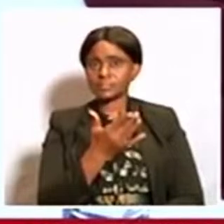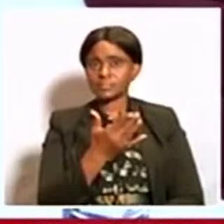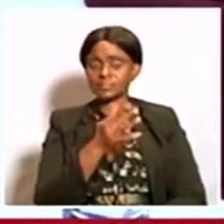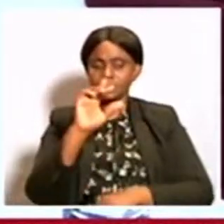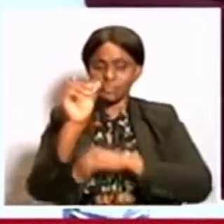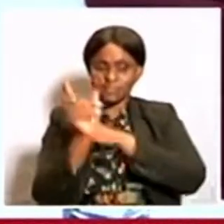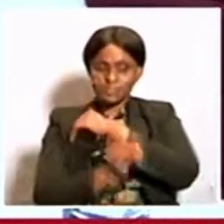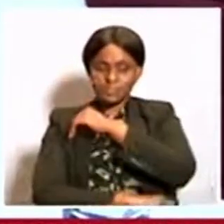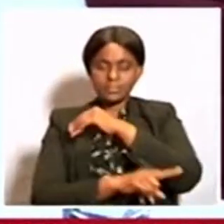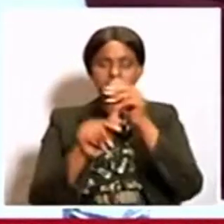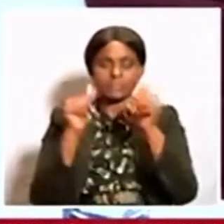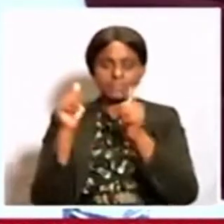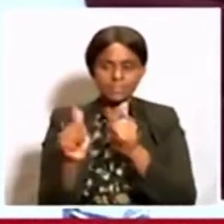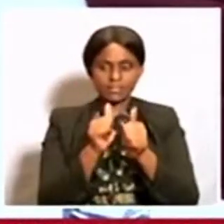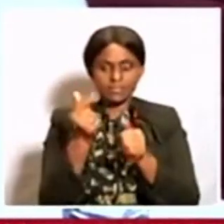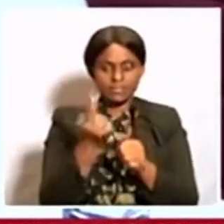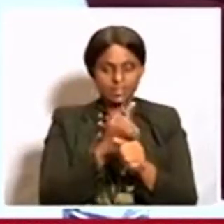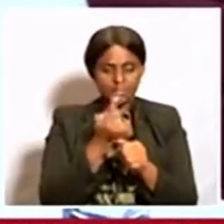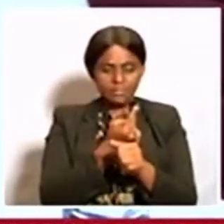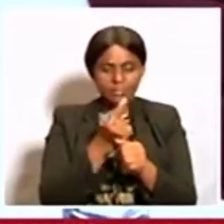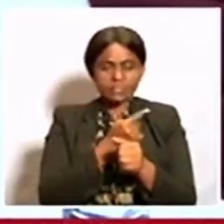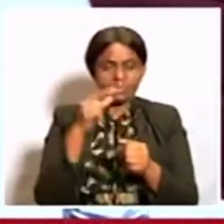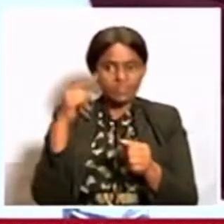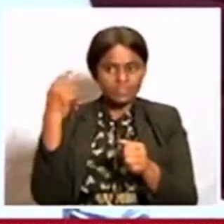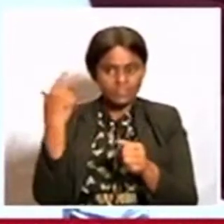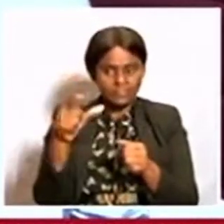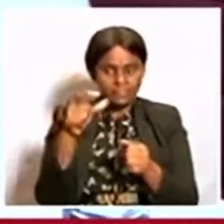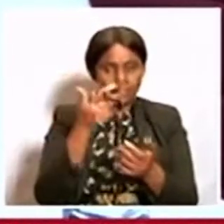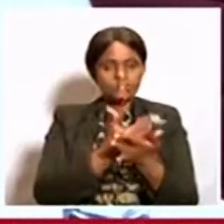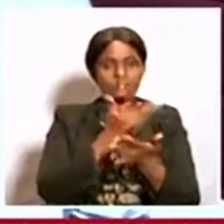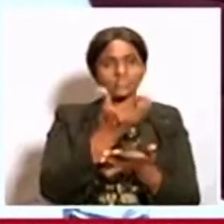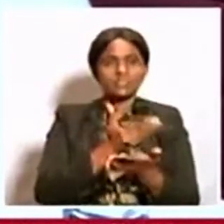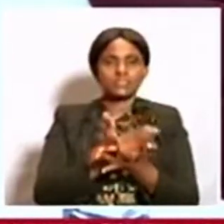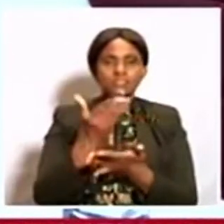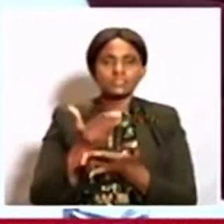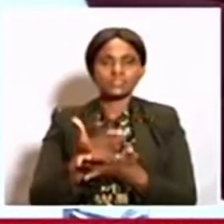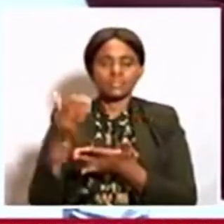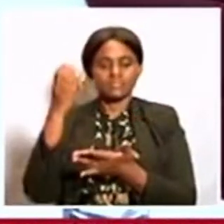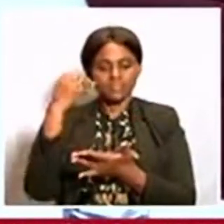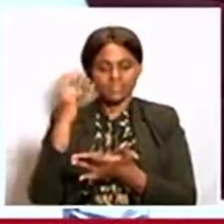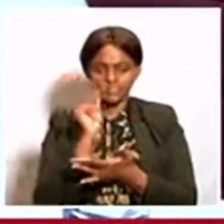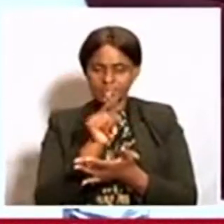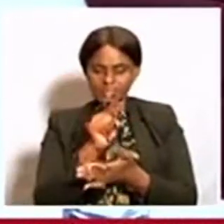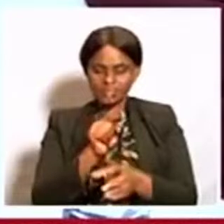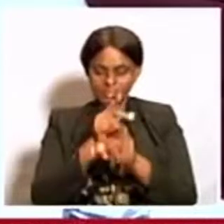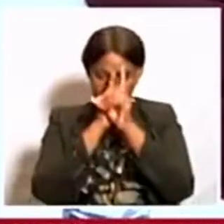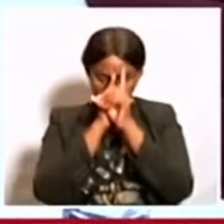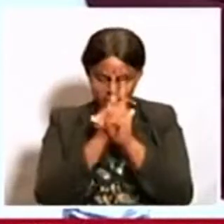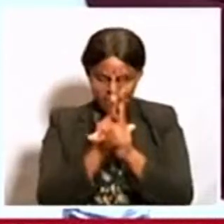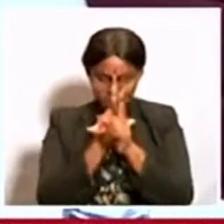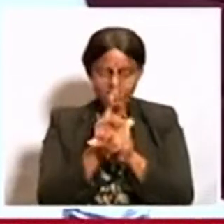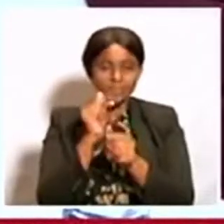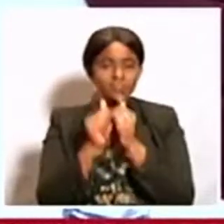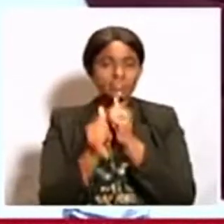disciplinary action is only meted on the procurement officer. But this is a decision that was